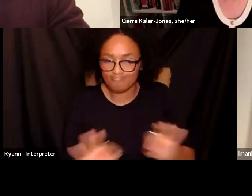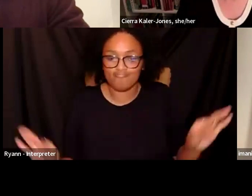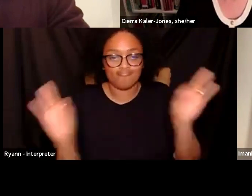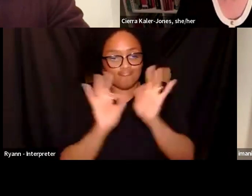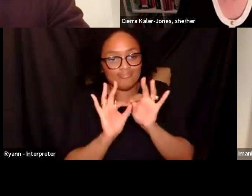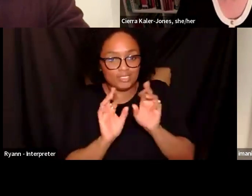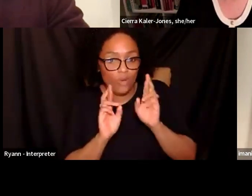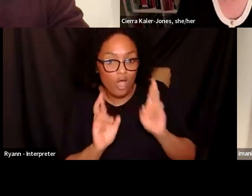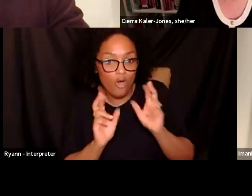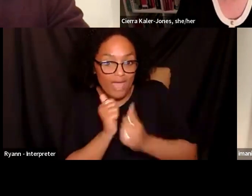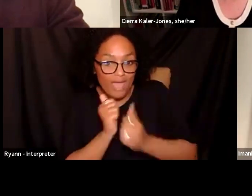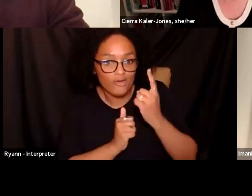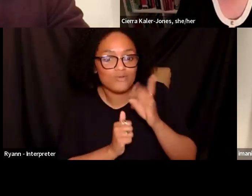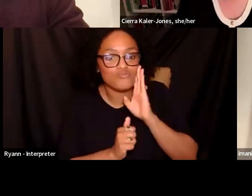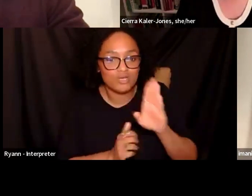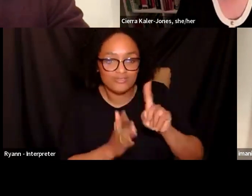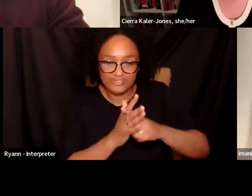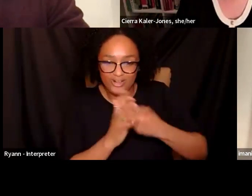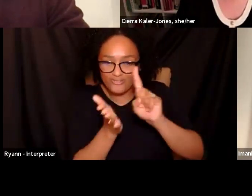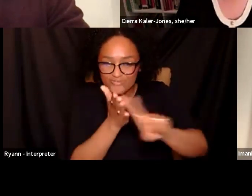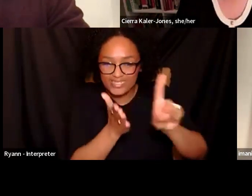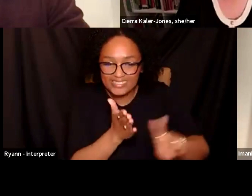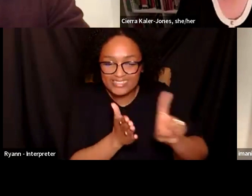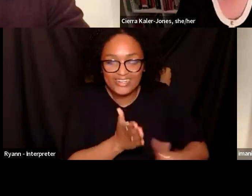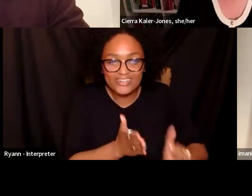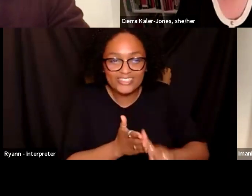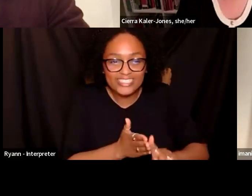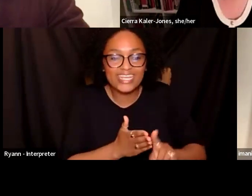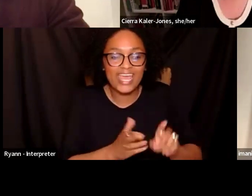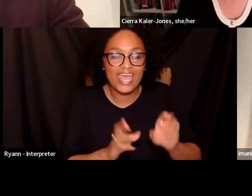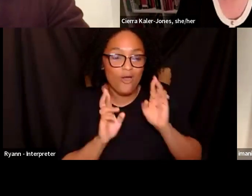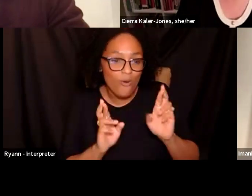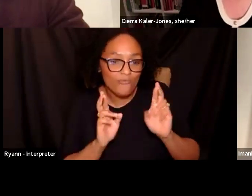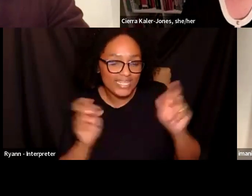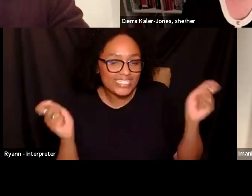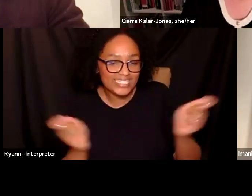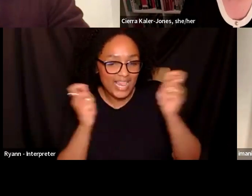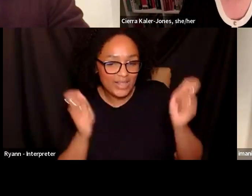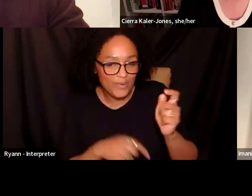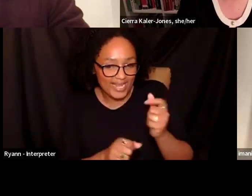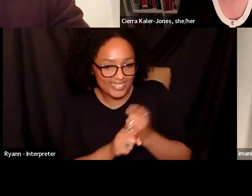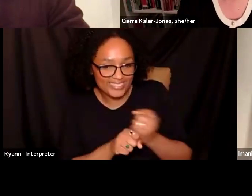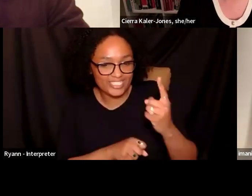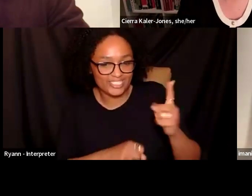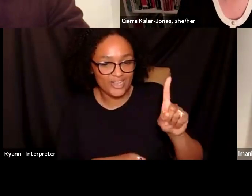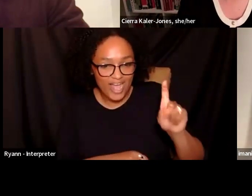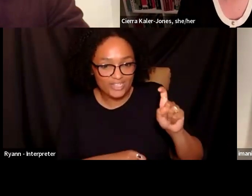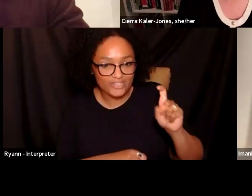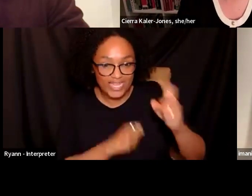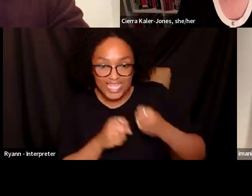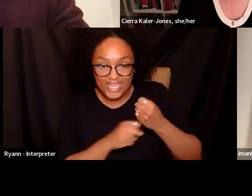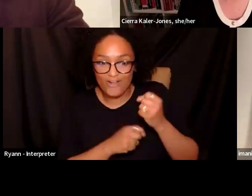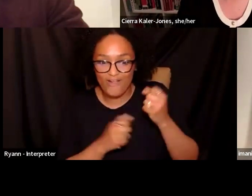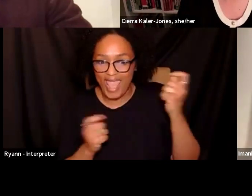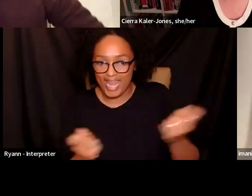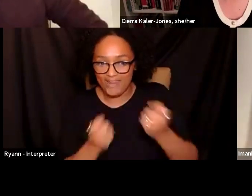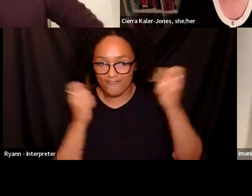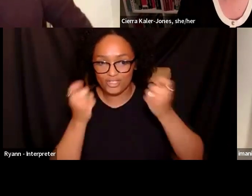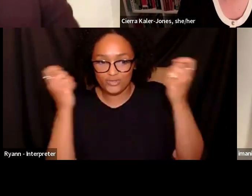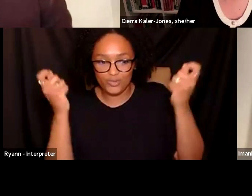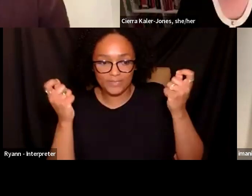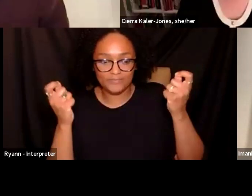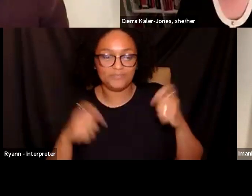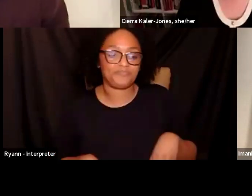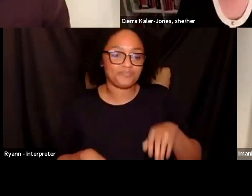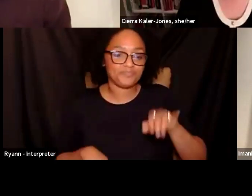that 100th anniversary. Can I make a little plug related to that? Which Yeah. is, so it's a centennial